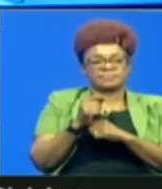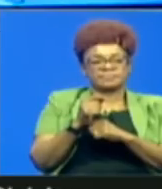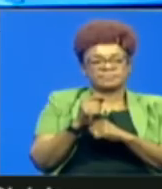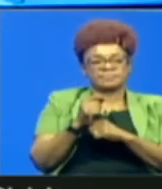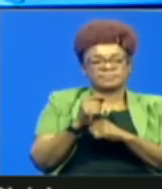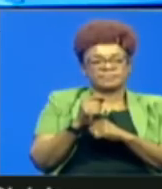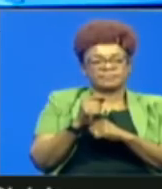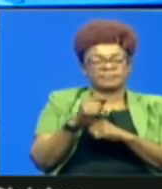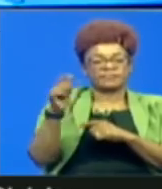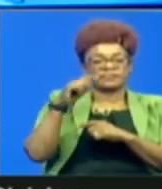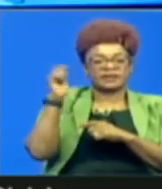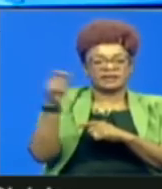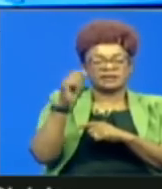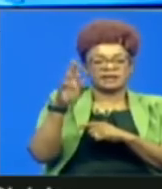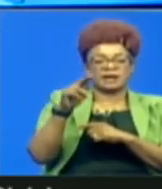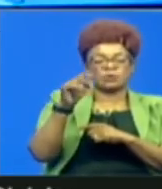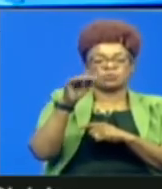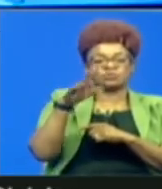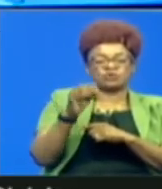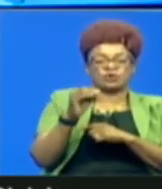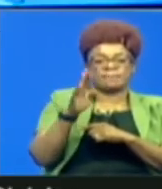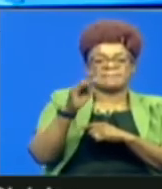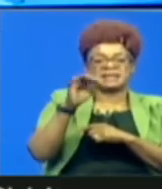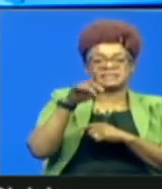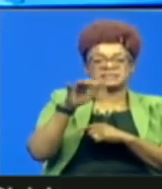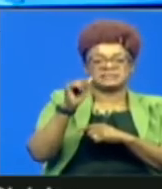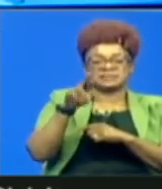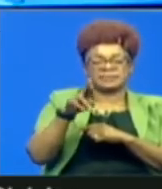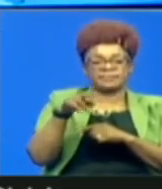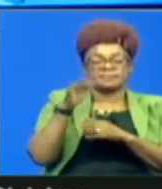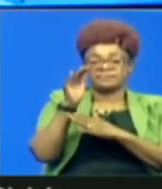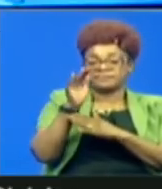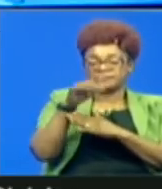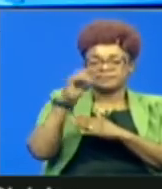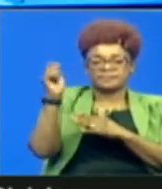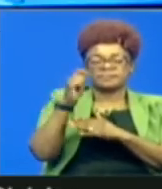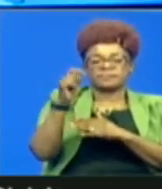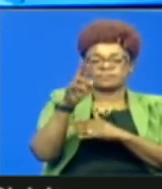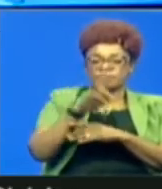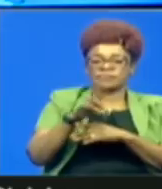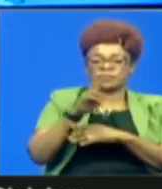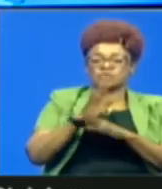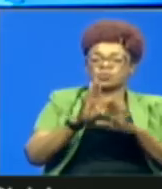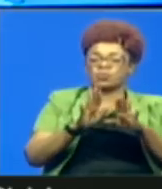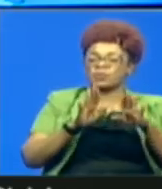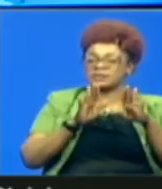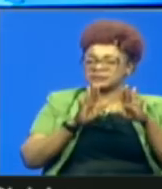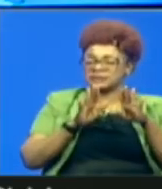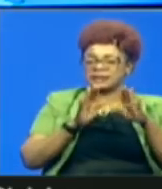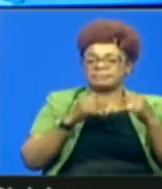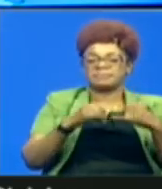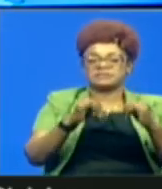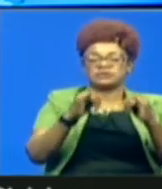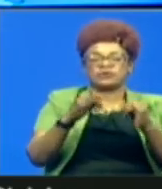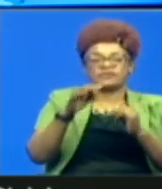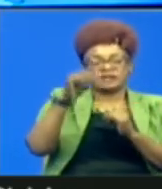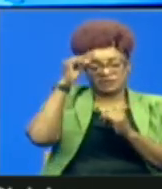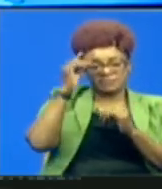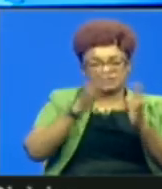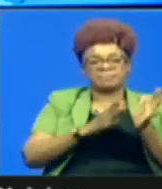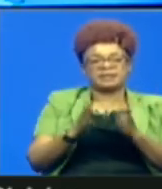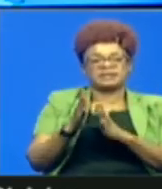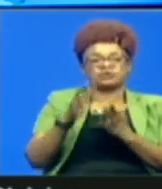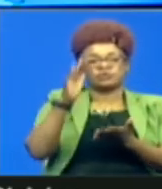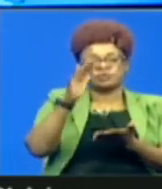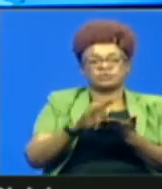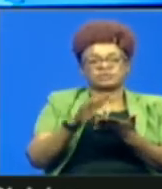Elsewhere, the Kenya Auto Bazaar Association, KABA, has asked President Uhuru Kenyatta to put on hold the implementation of the government's plan to reduce